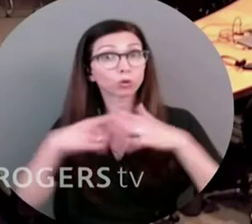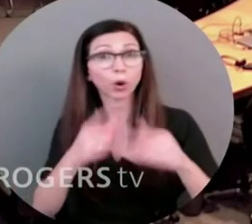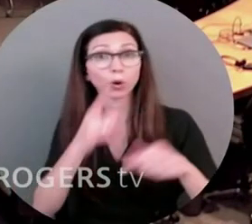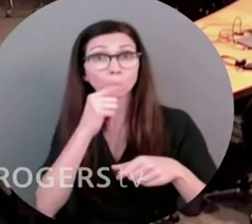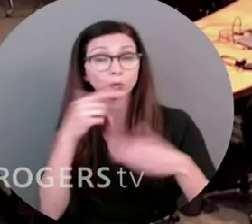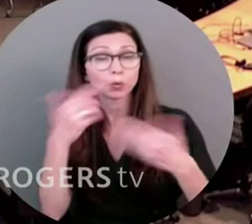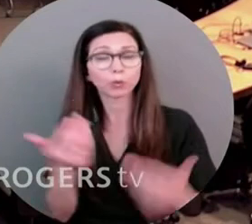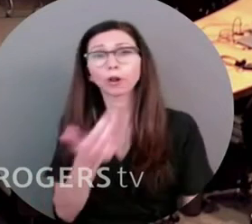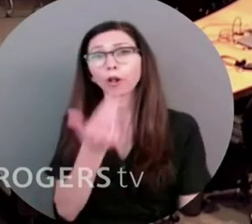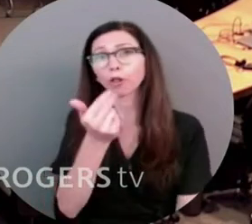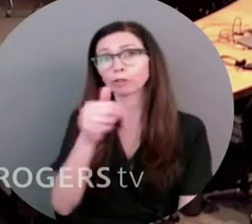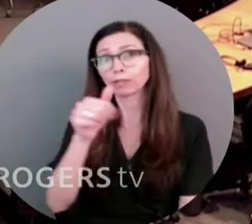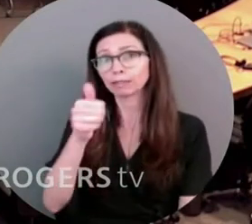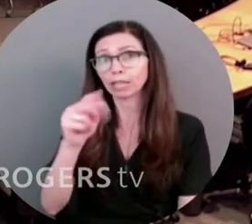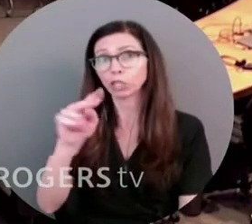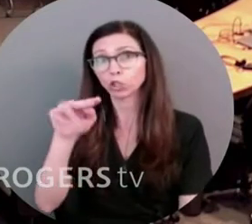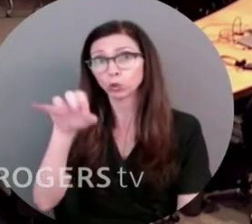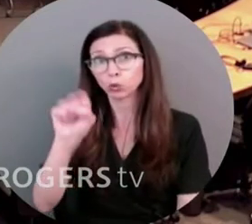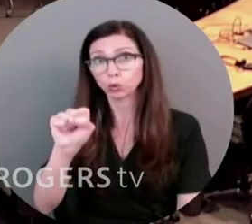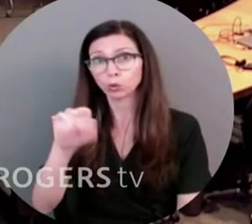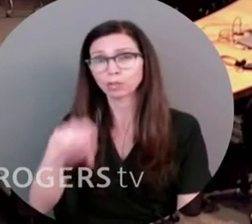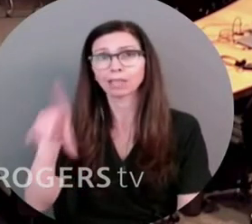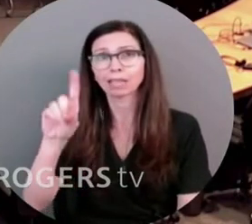Deborah Reeder.